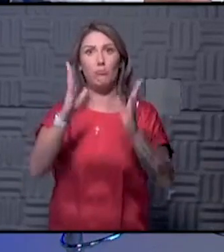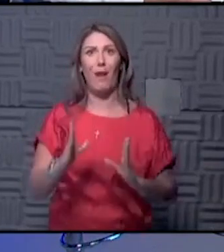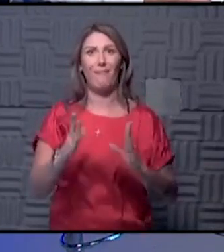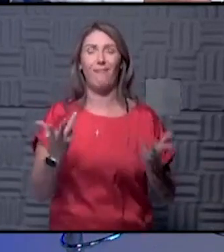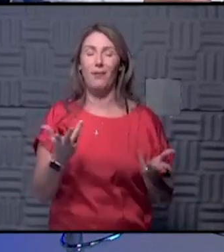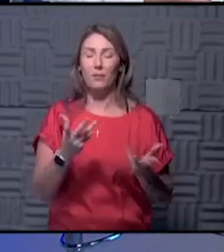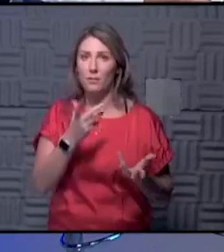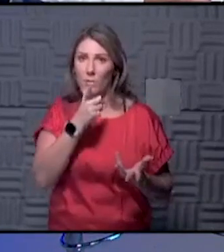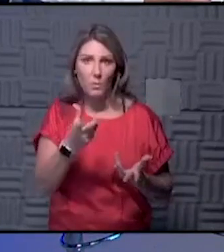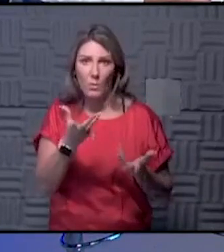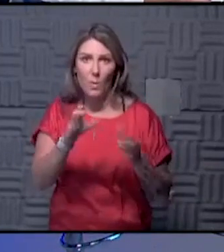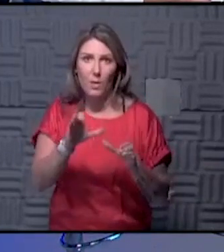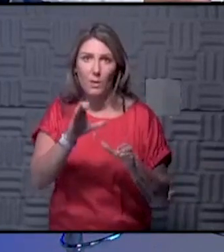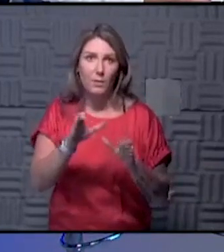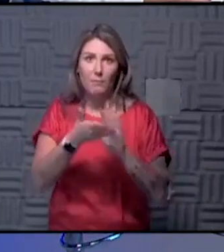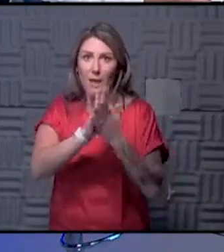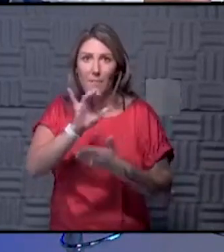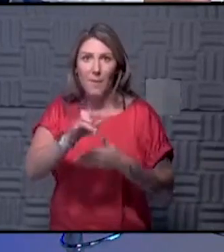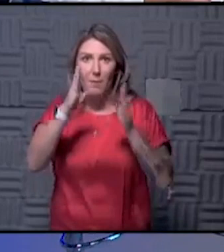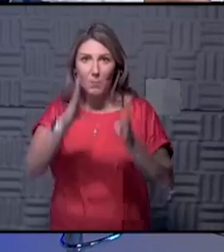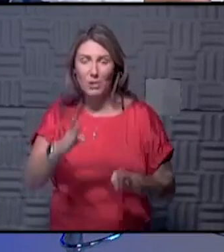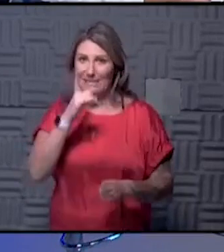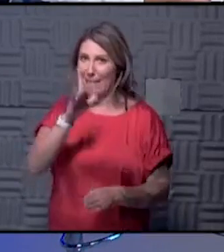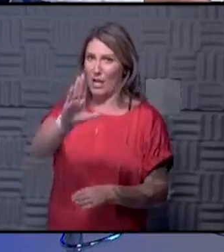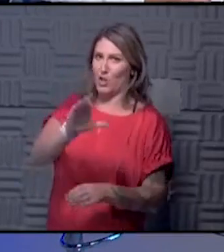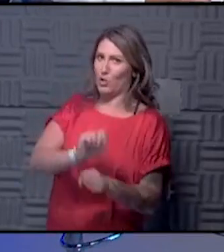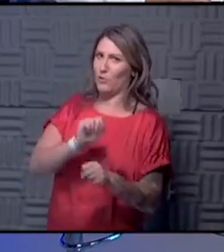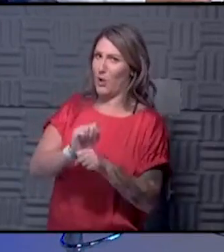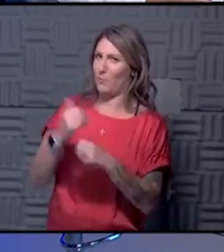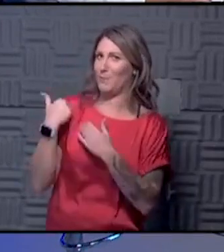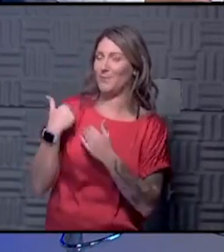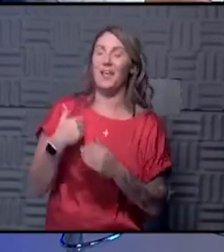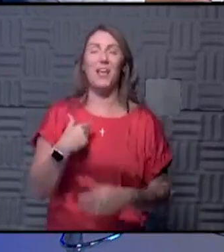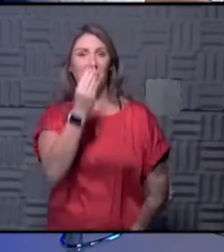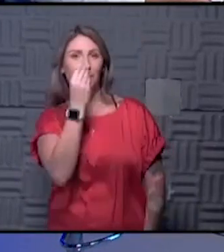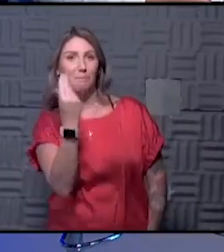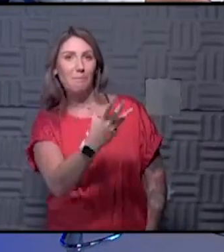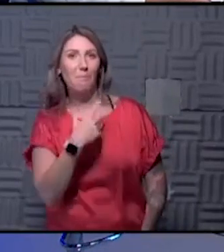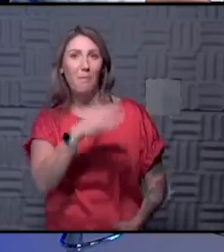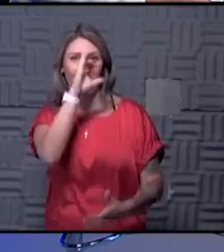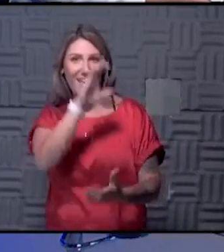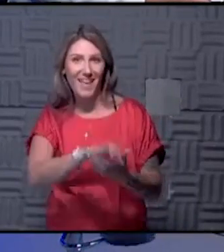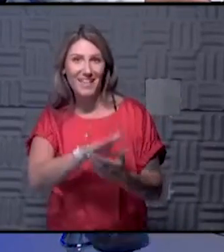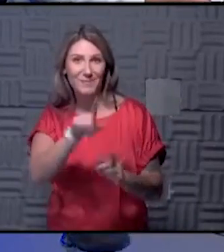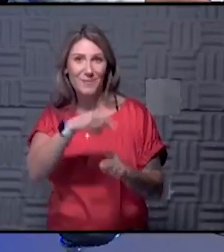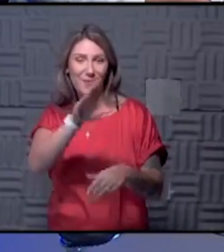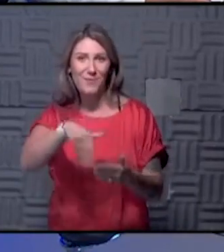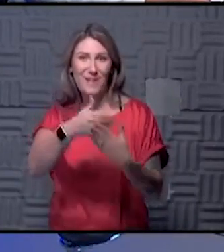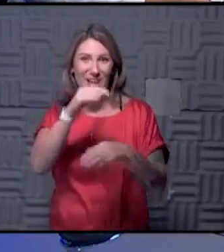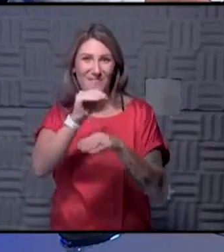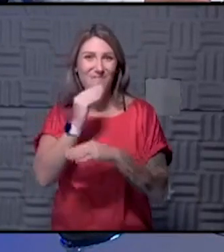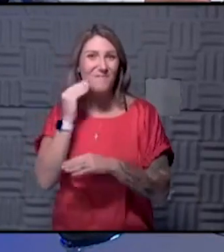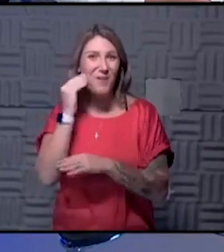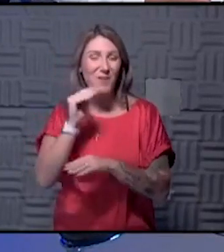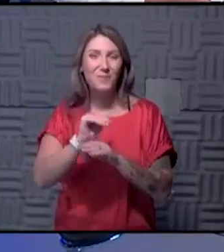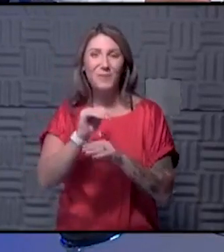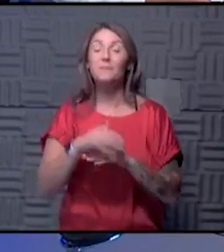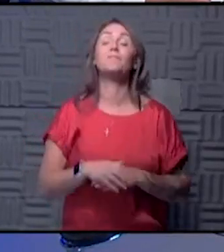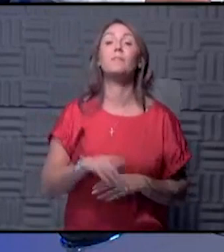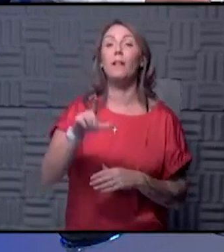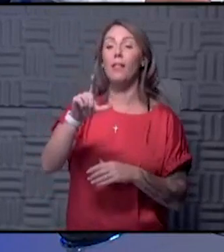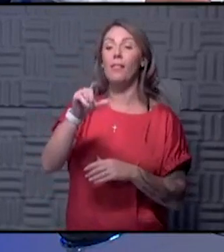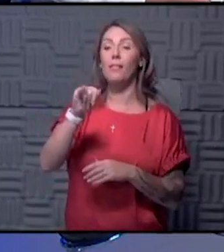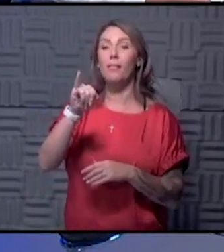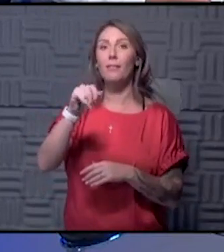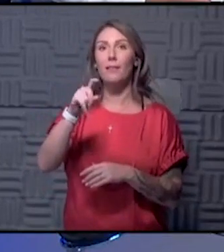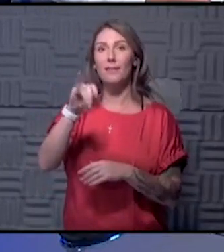spreader. Spreaders are bad. Not a job you want. Okay, well, I'll tell my husband when I get home tonight. Work on him. All right. So Lacey wants to know,